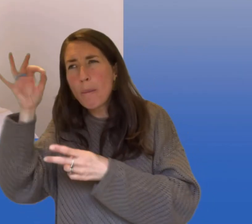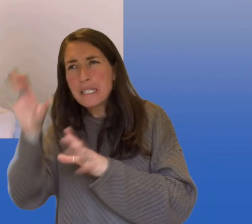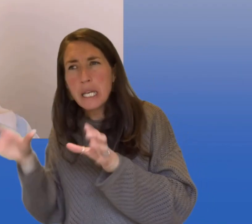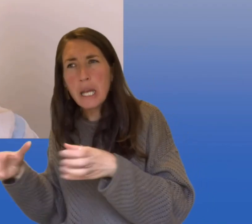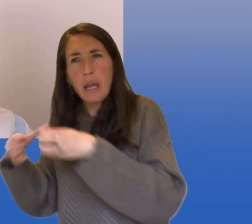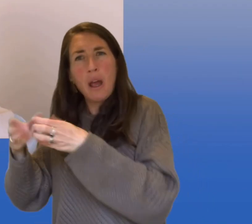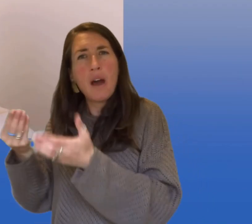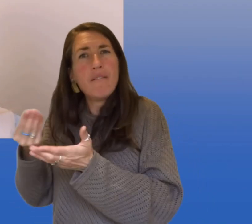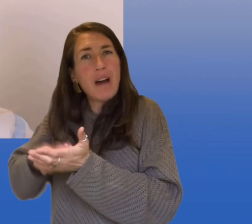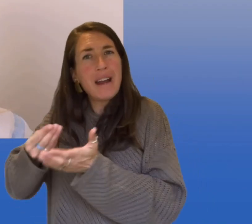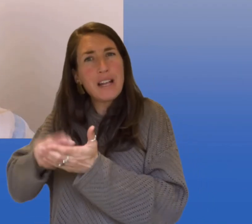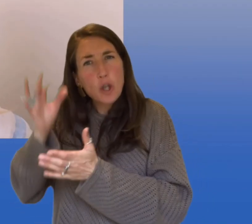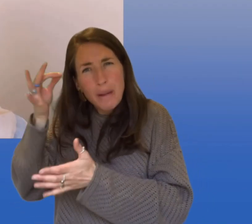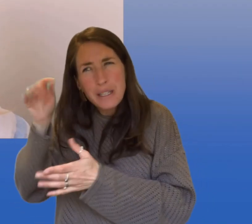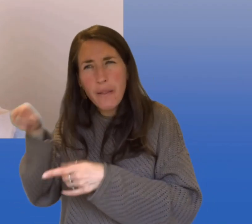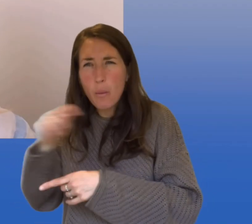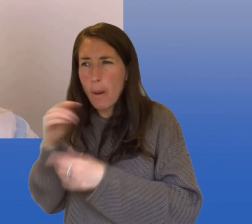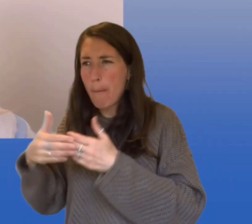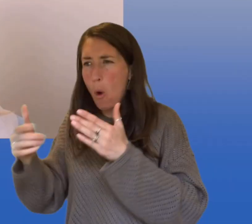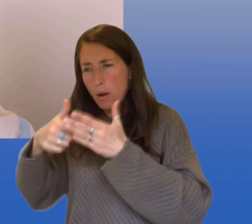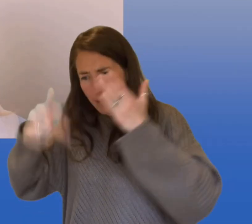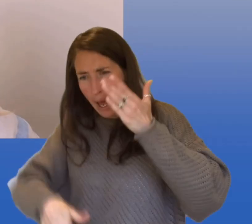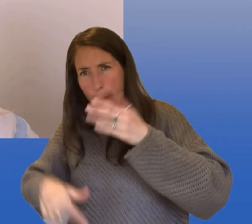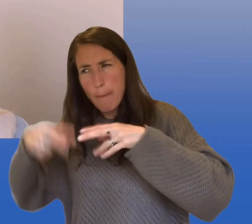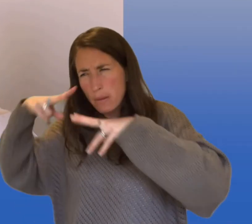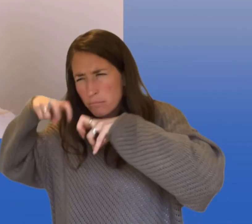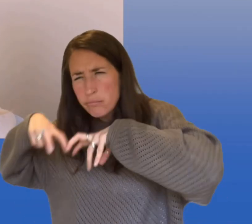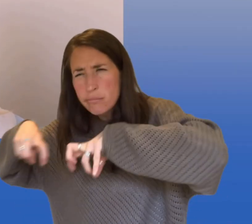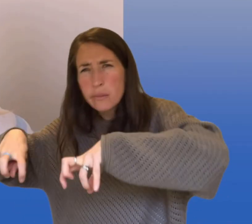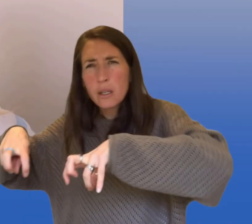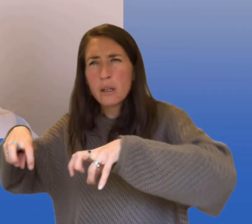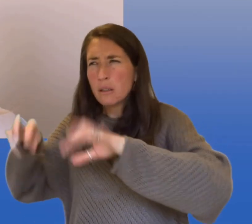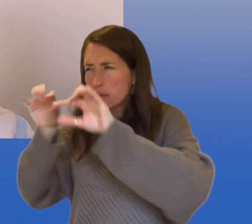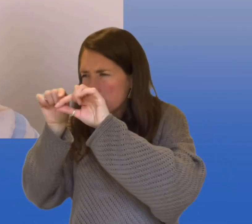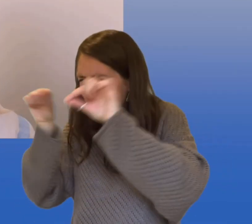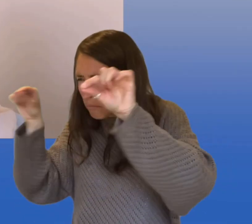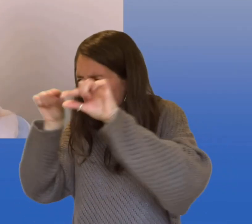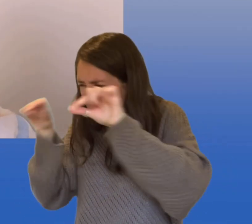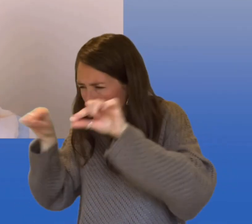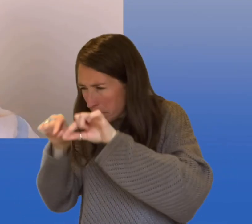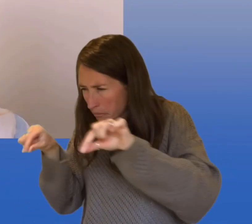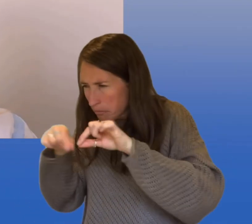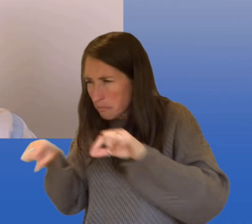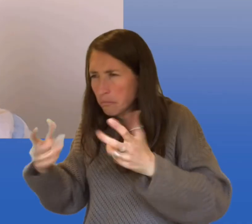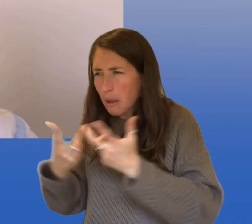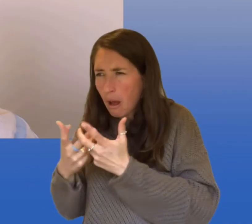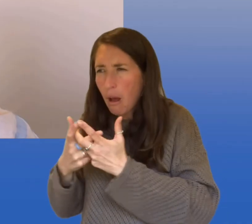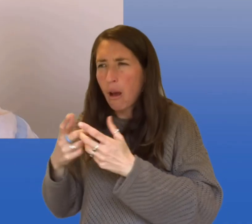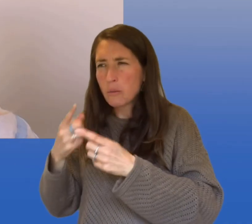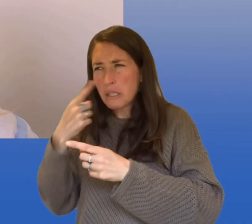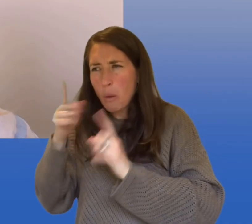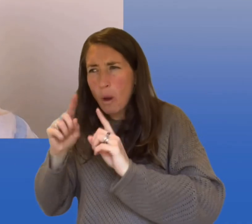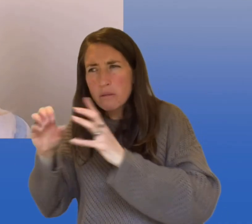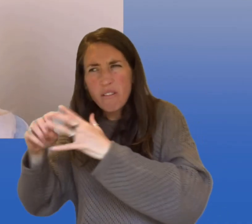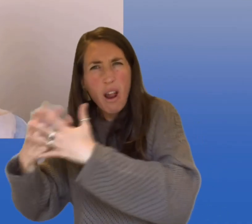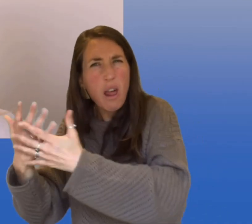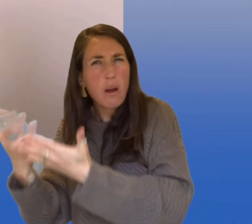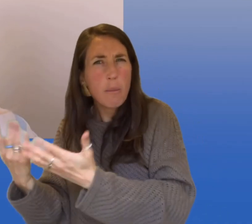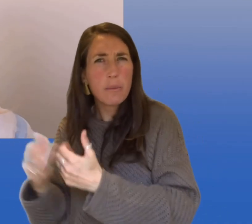that looks at that in more detail, and they will be scrutinising that line by line as things